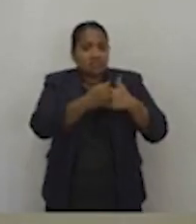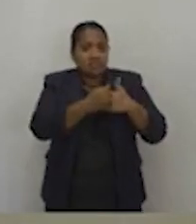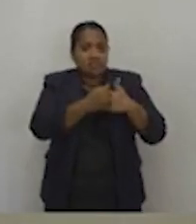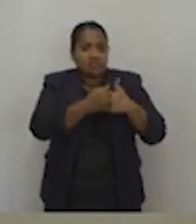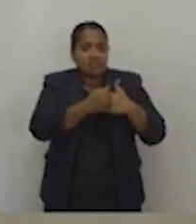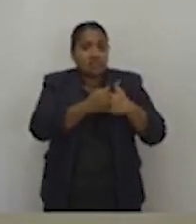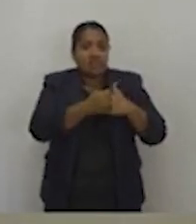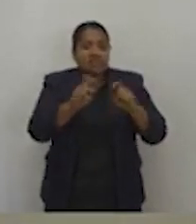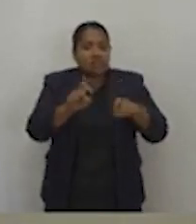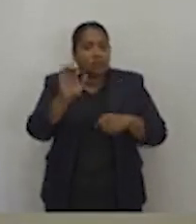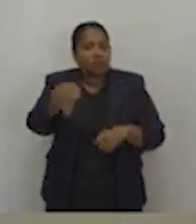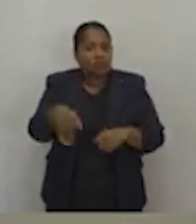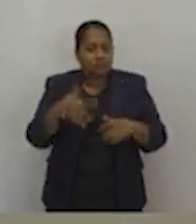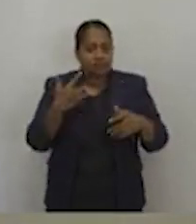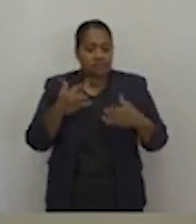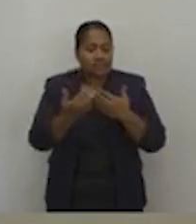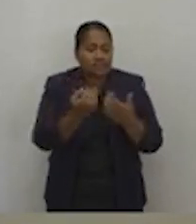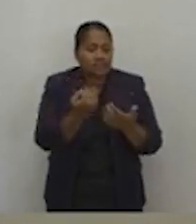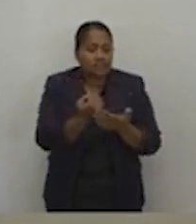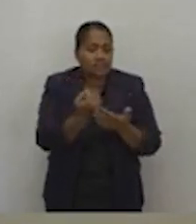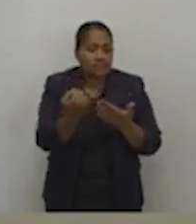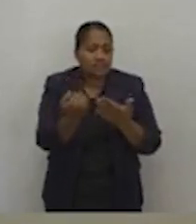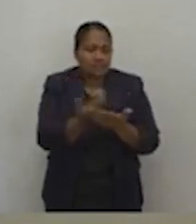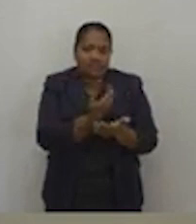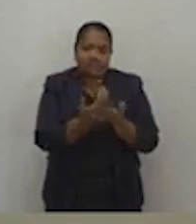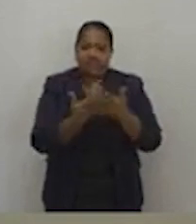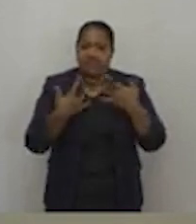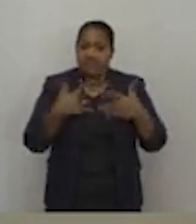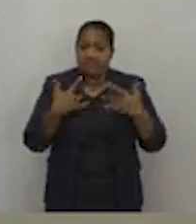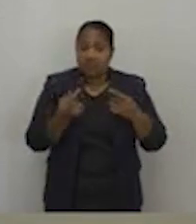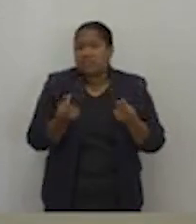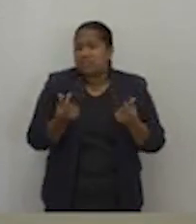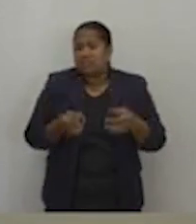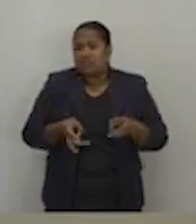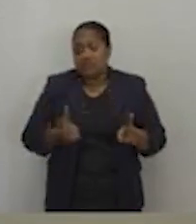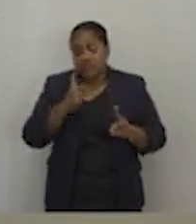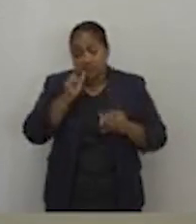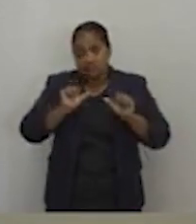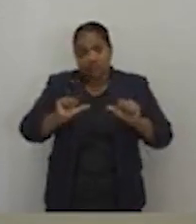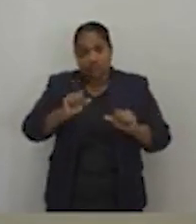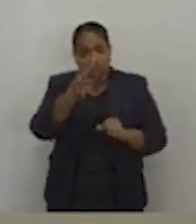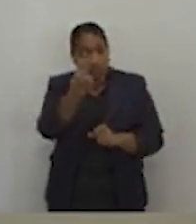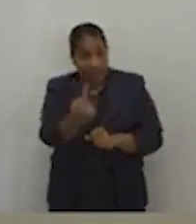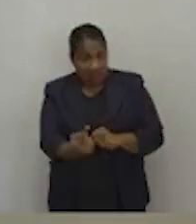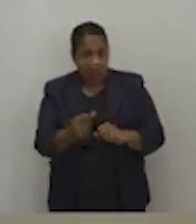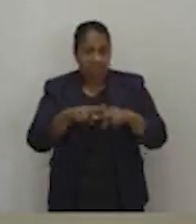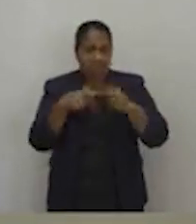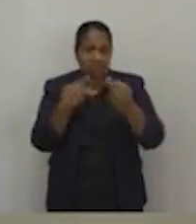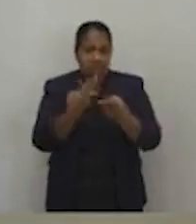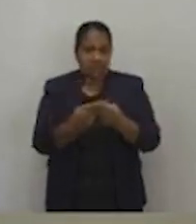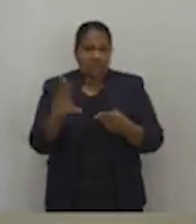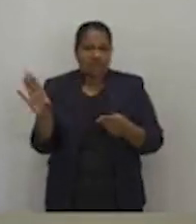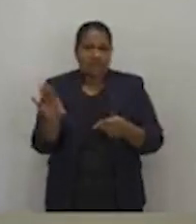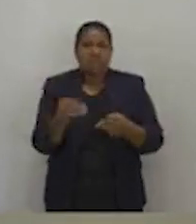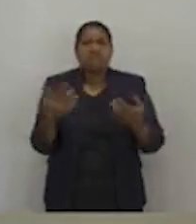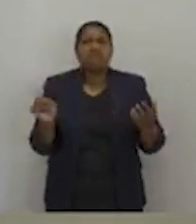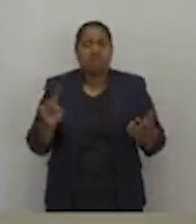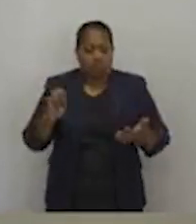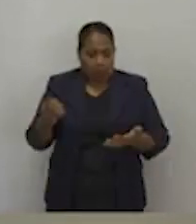the best and easiest way to protect yourself and your family from getting this deadly virus. And it's the best